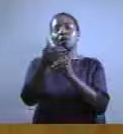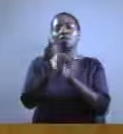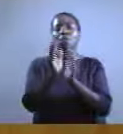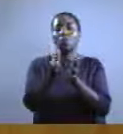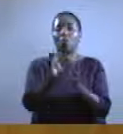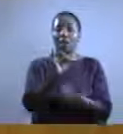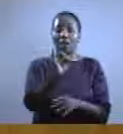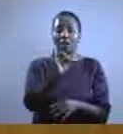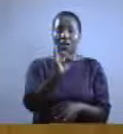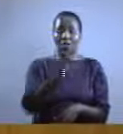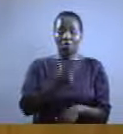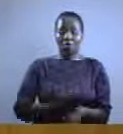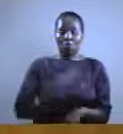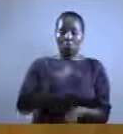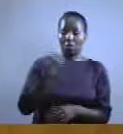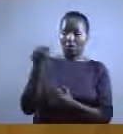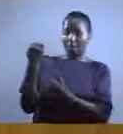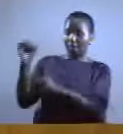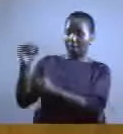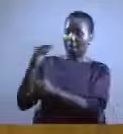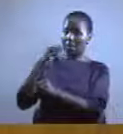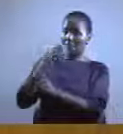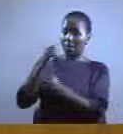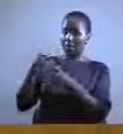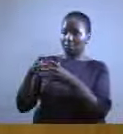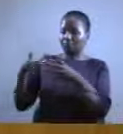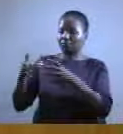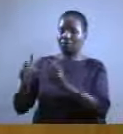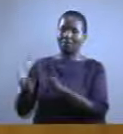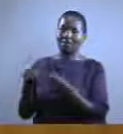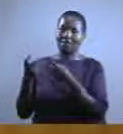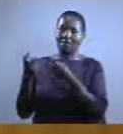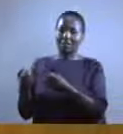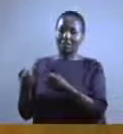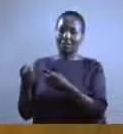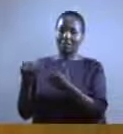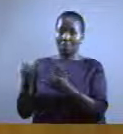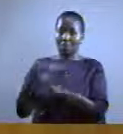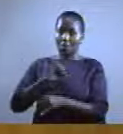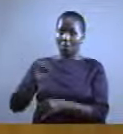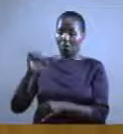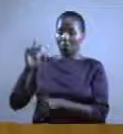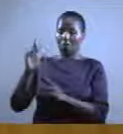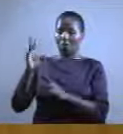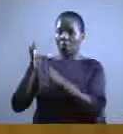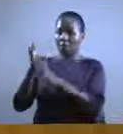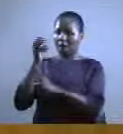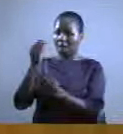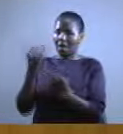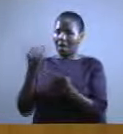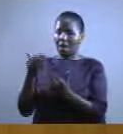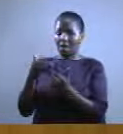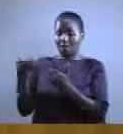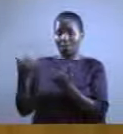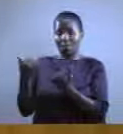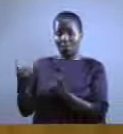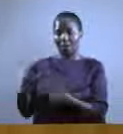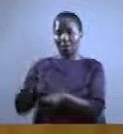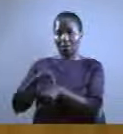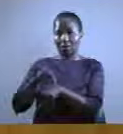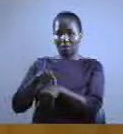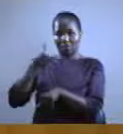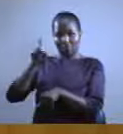you, your growth potential is harmed. It must be a lesson for COSATU, and it's time for them